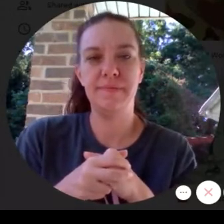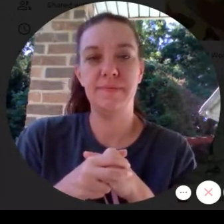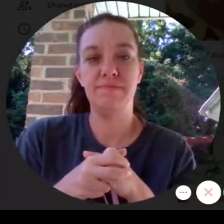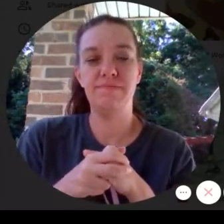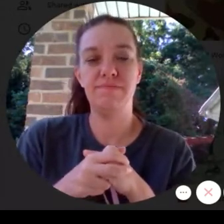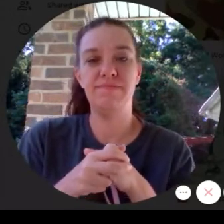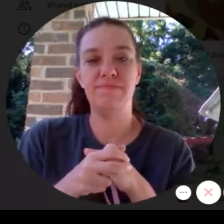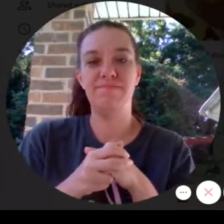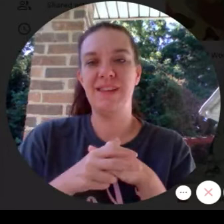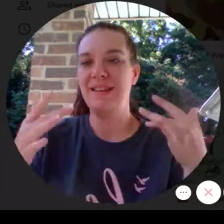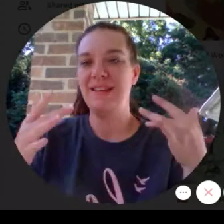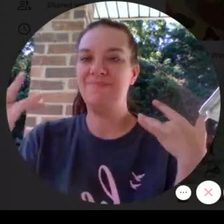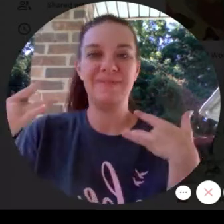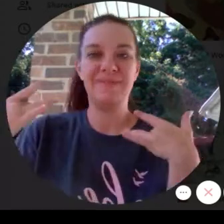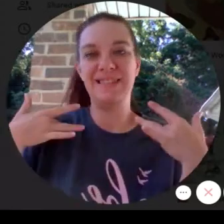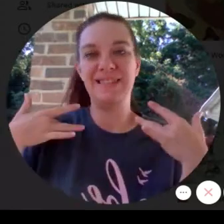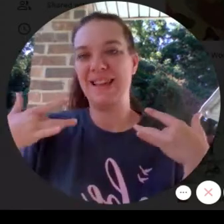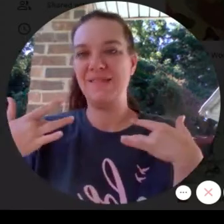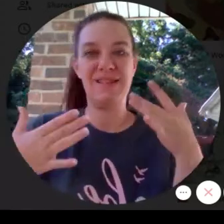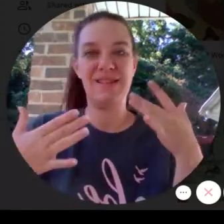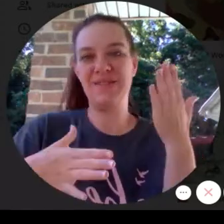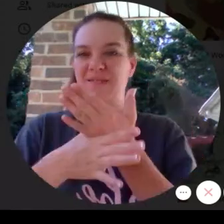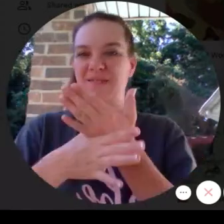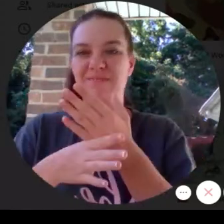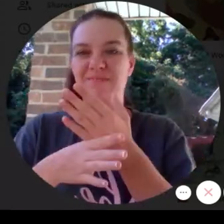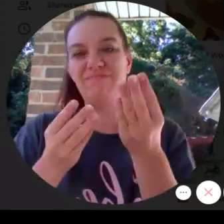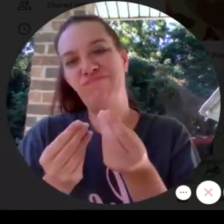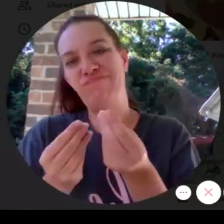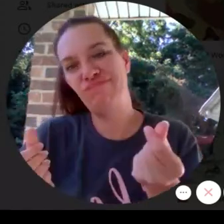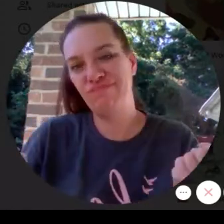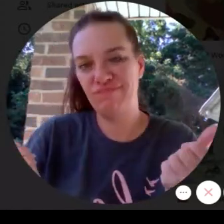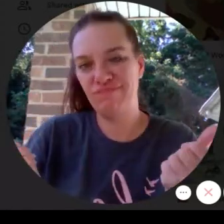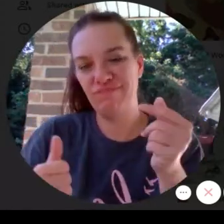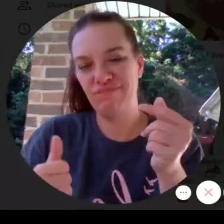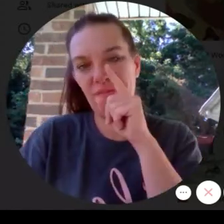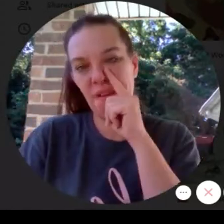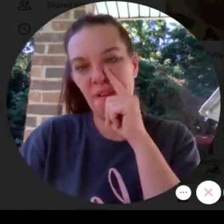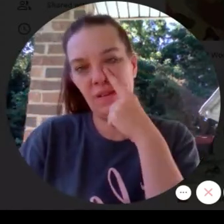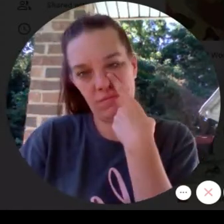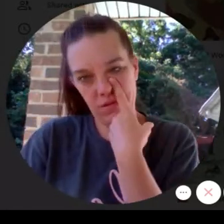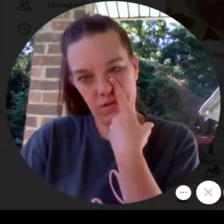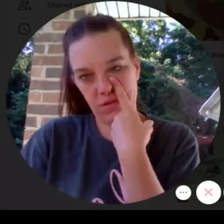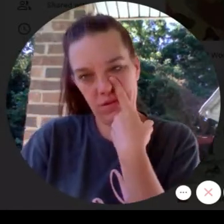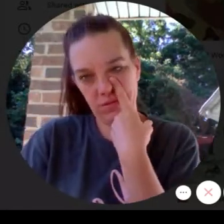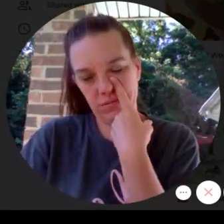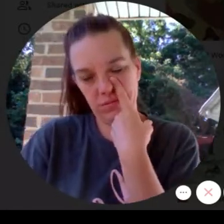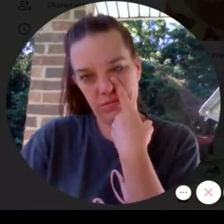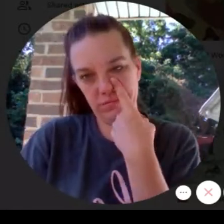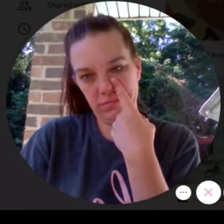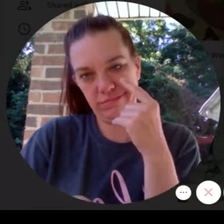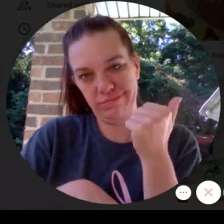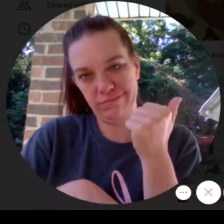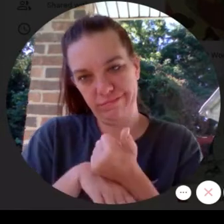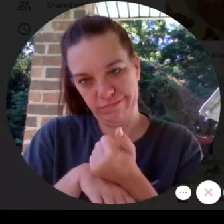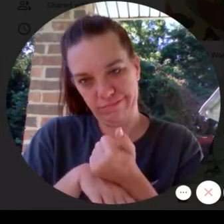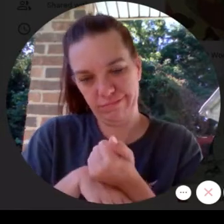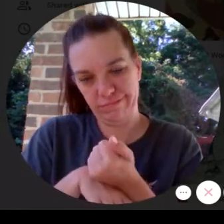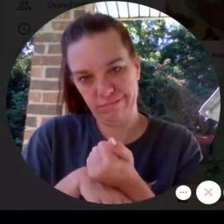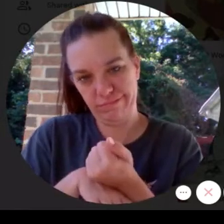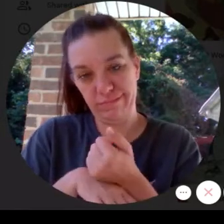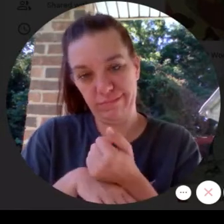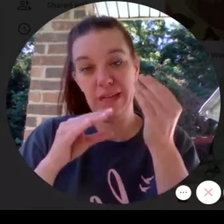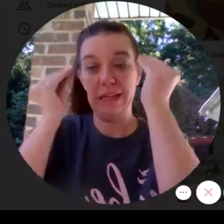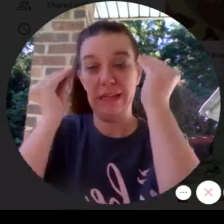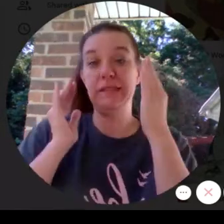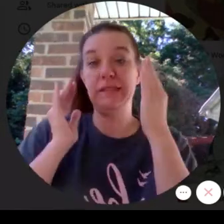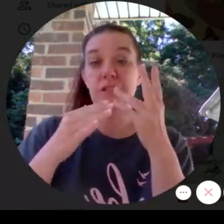The thrill of the interruption dissolved, and boredom crept over the crowd. Teachers stood holding first